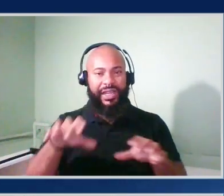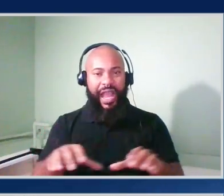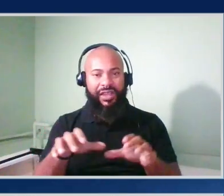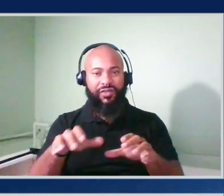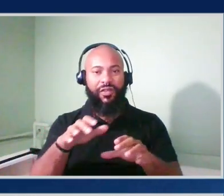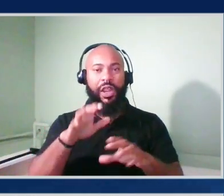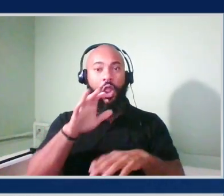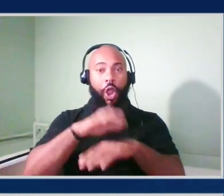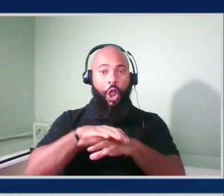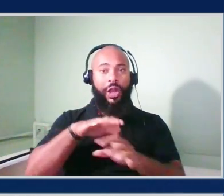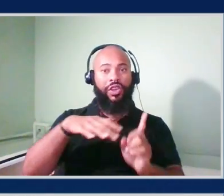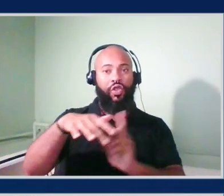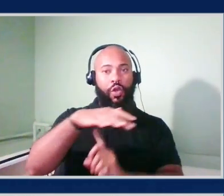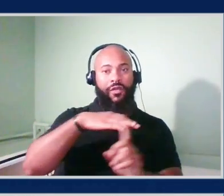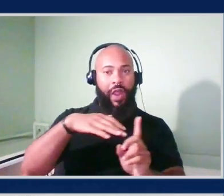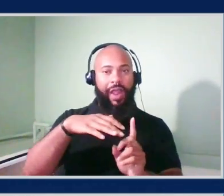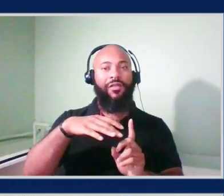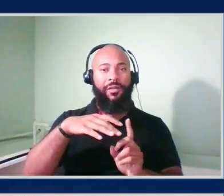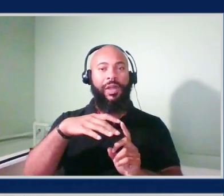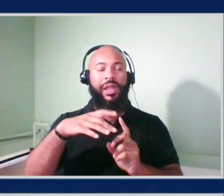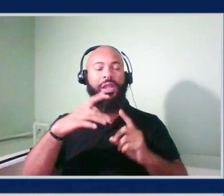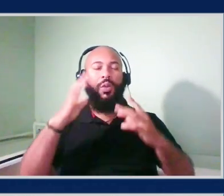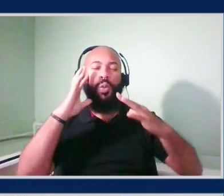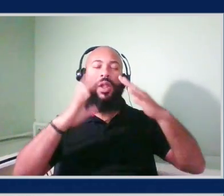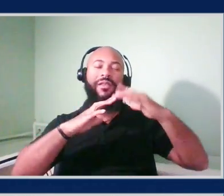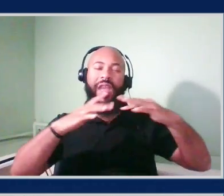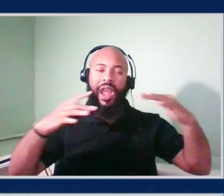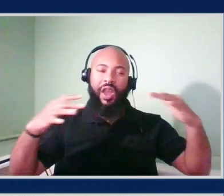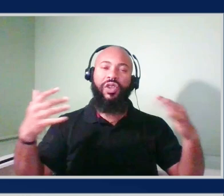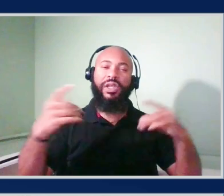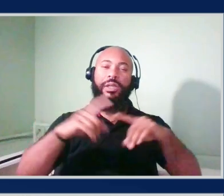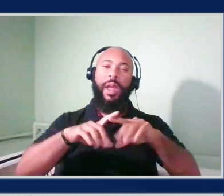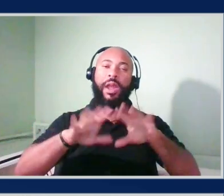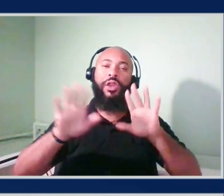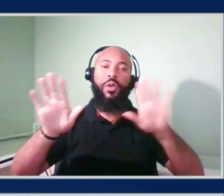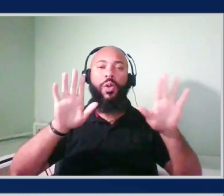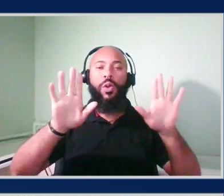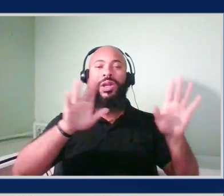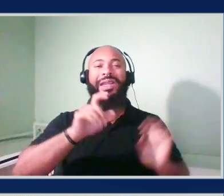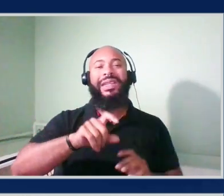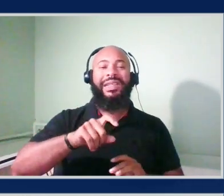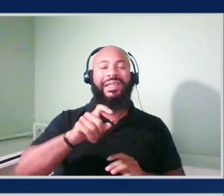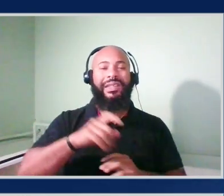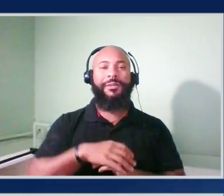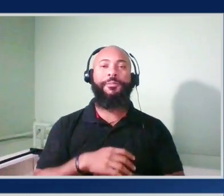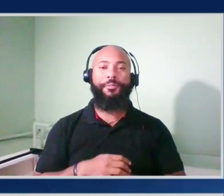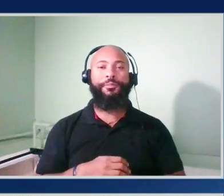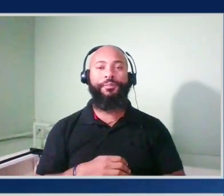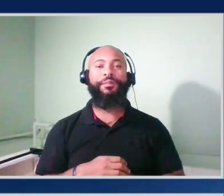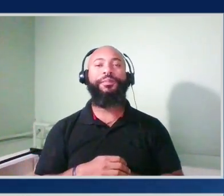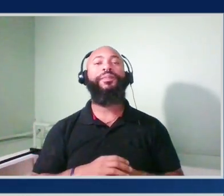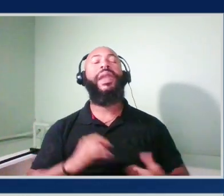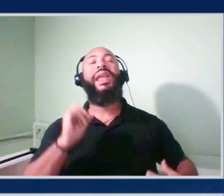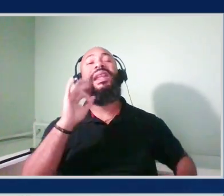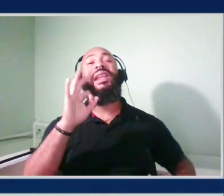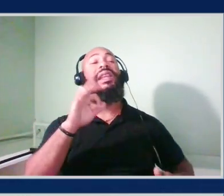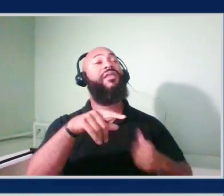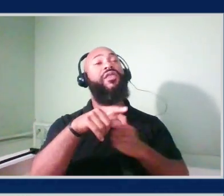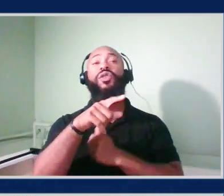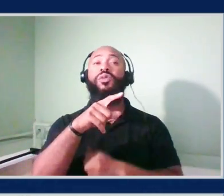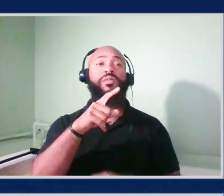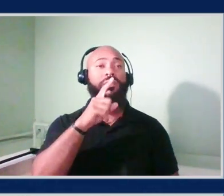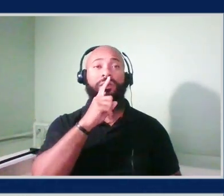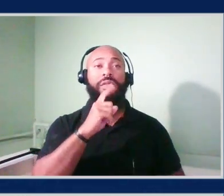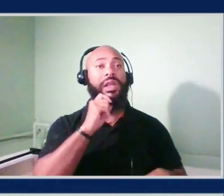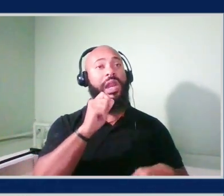your normal in your environment is going to vary. So this is my point. Exactly. And if you're not sure, if you're